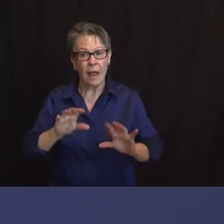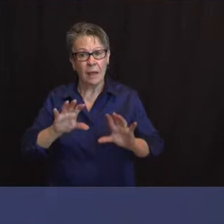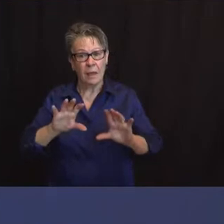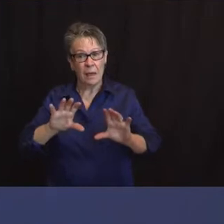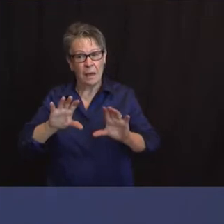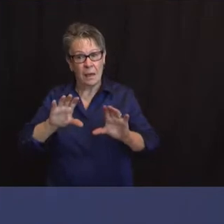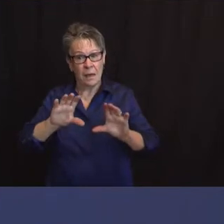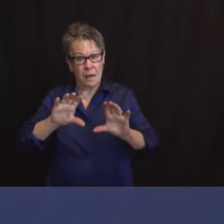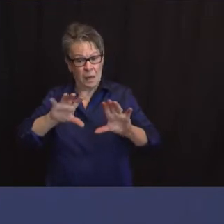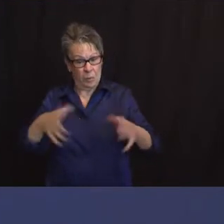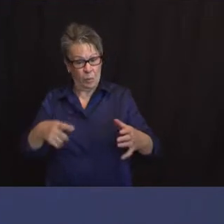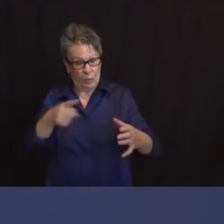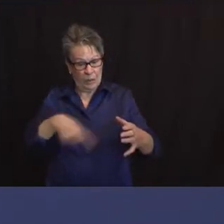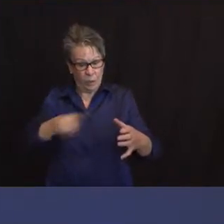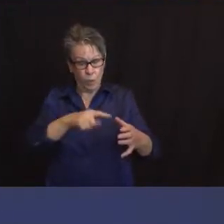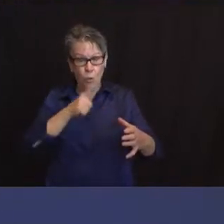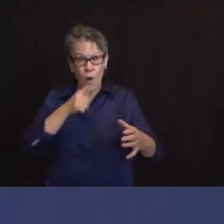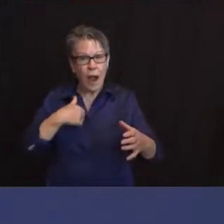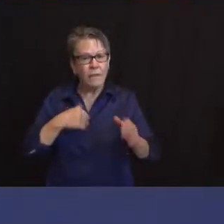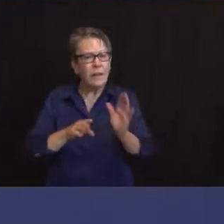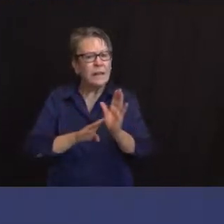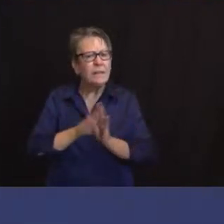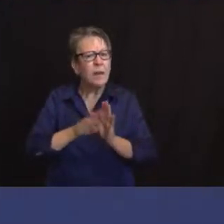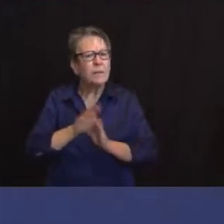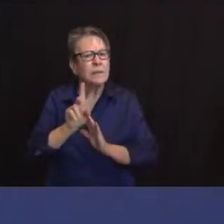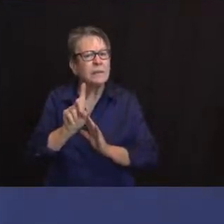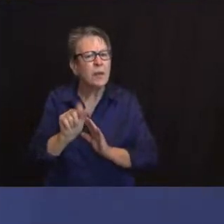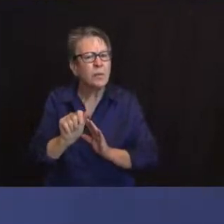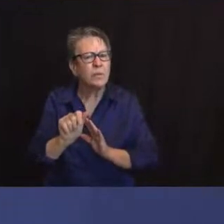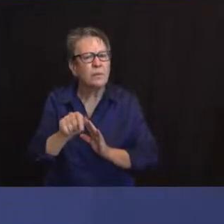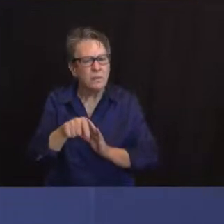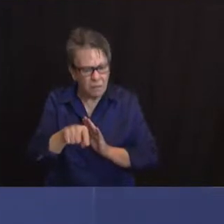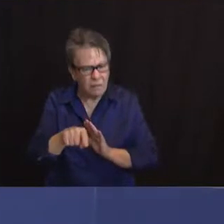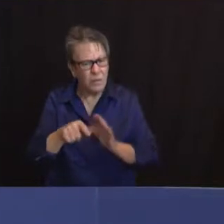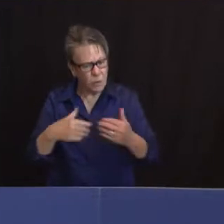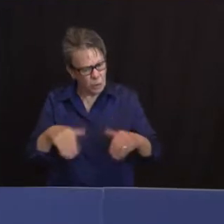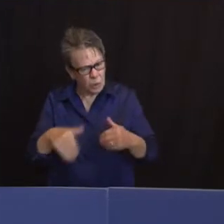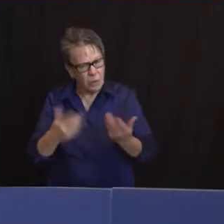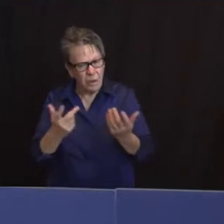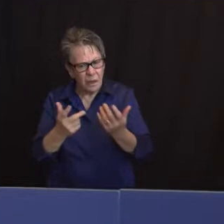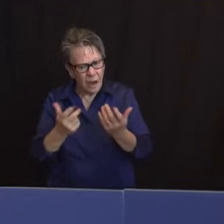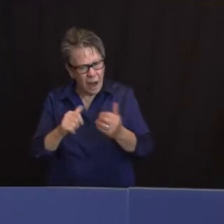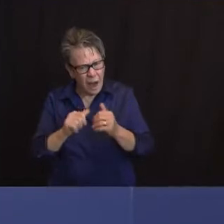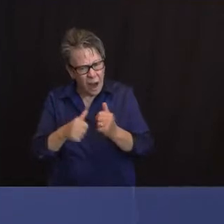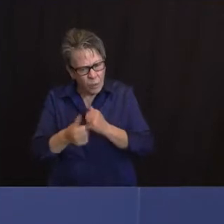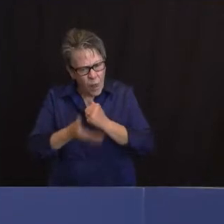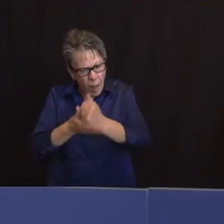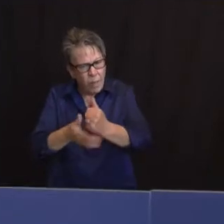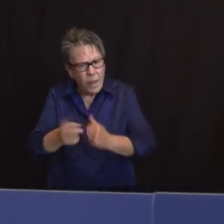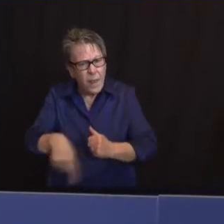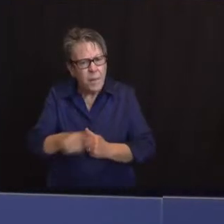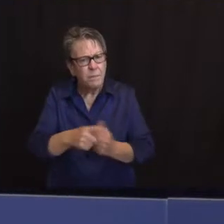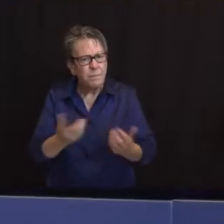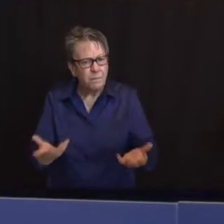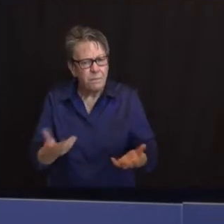vans? Sure. The vans are waiting for the license transfer from the manufacturer